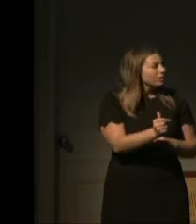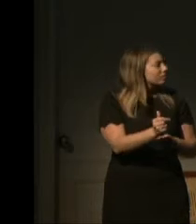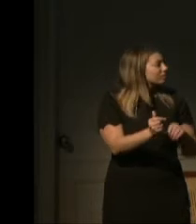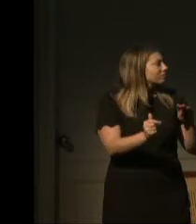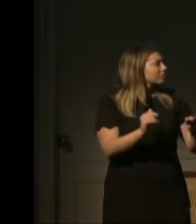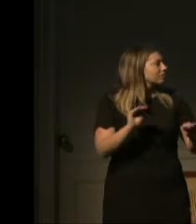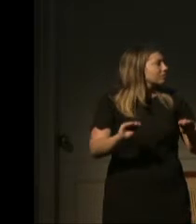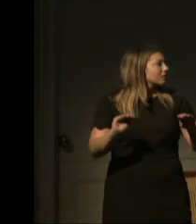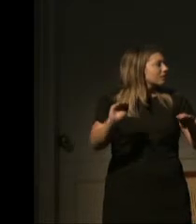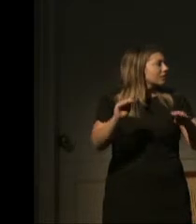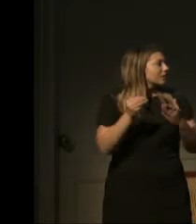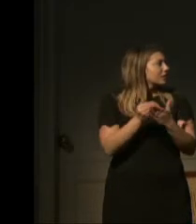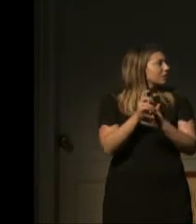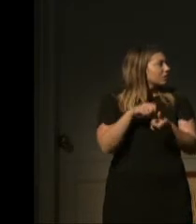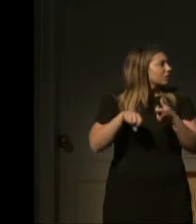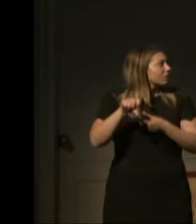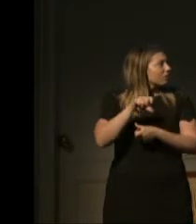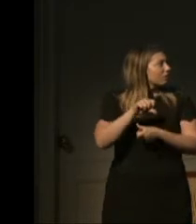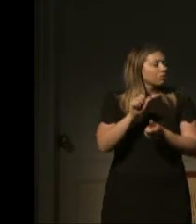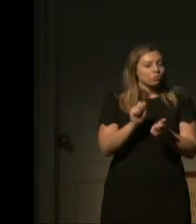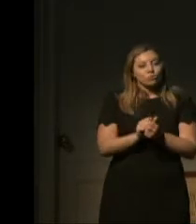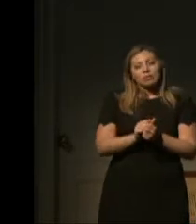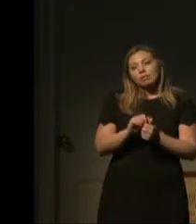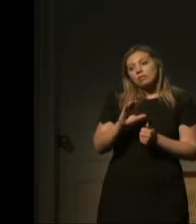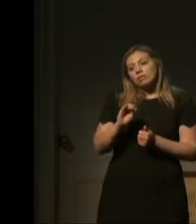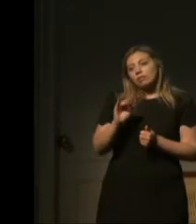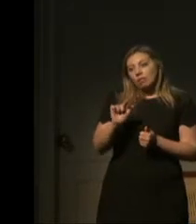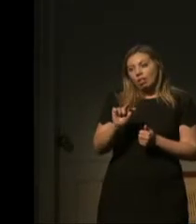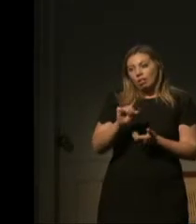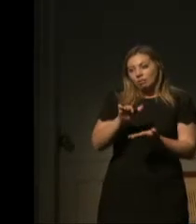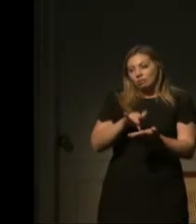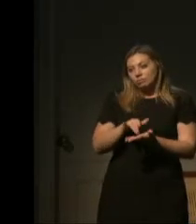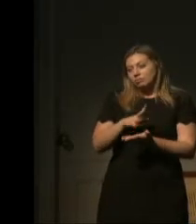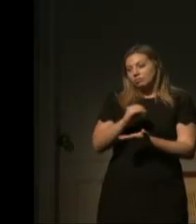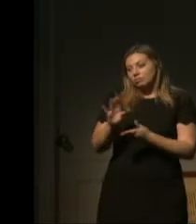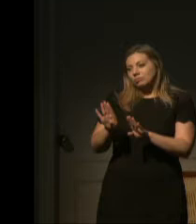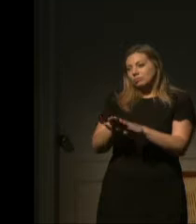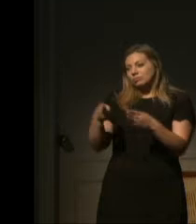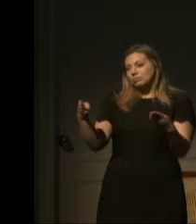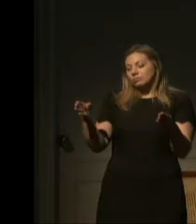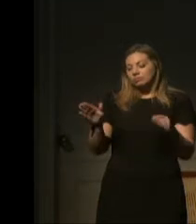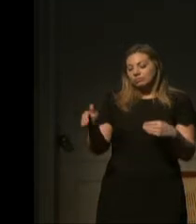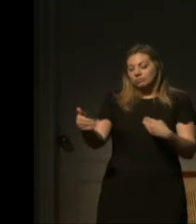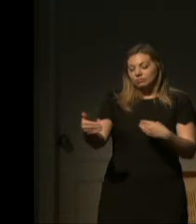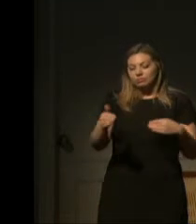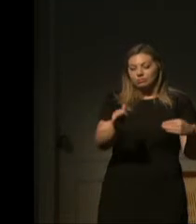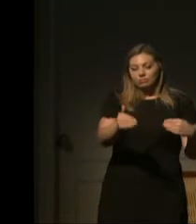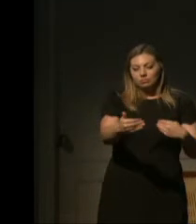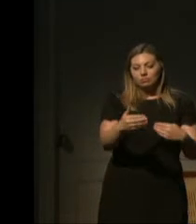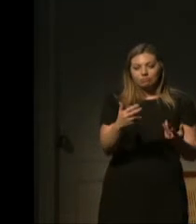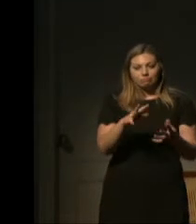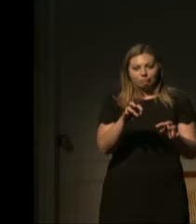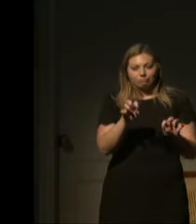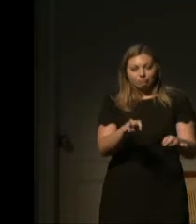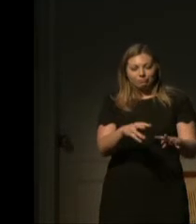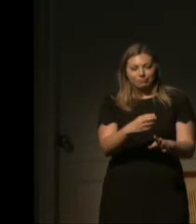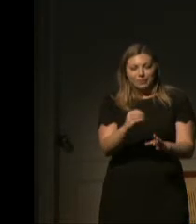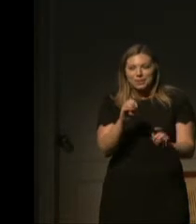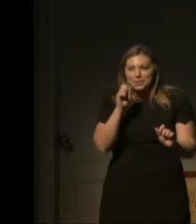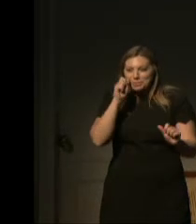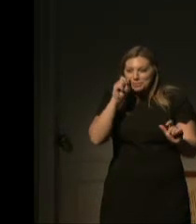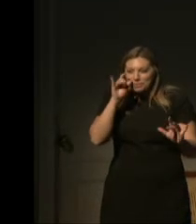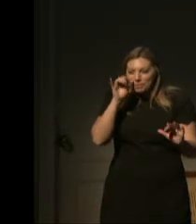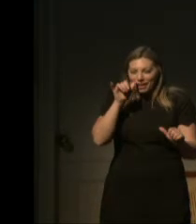next to each other with coral in between and the open box of mysterious and